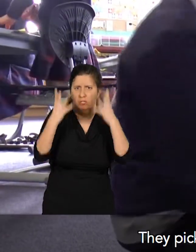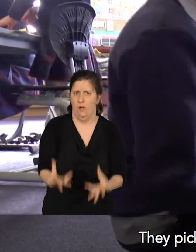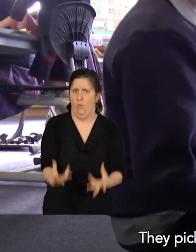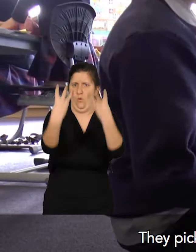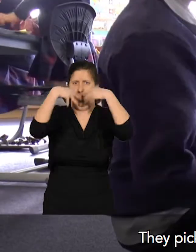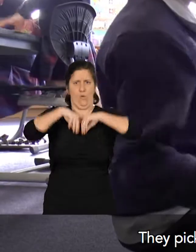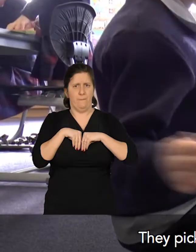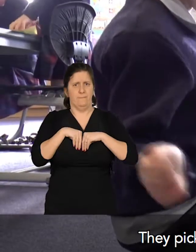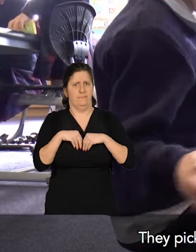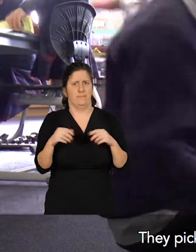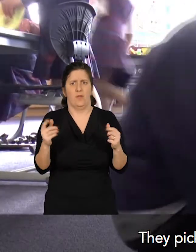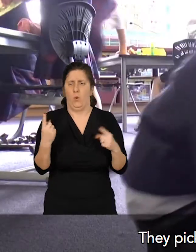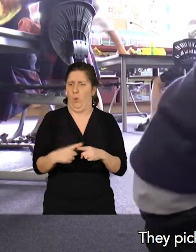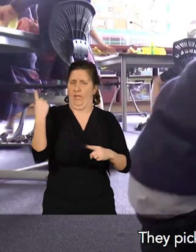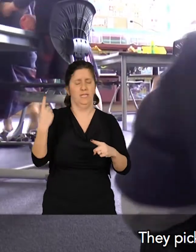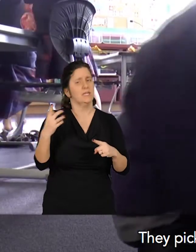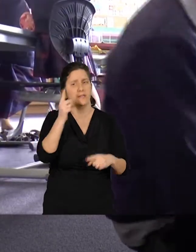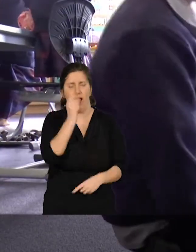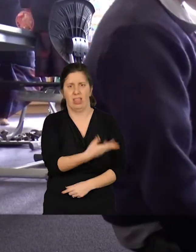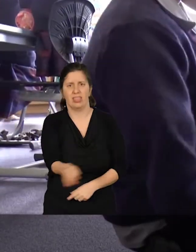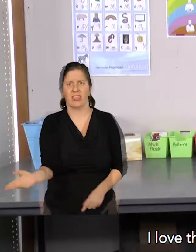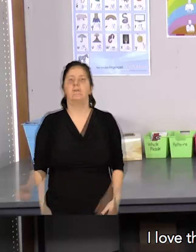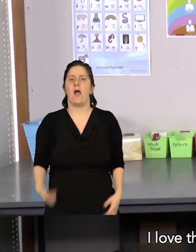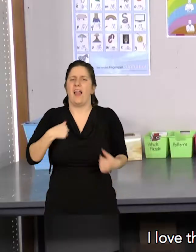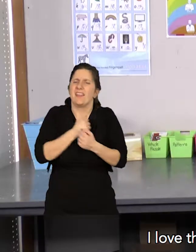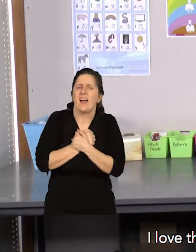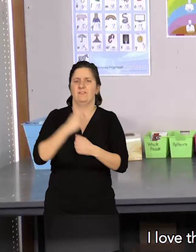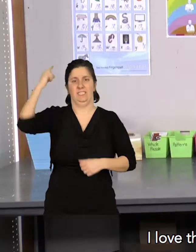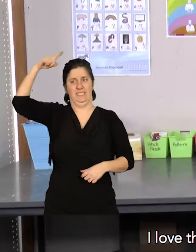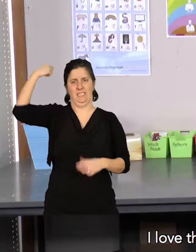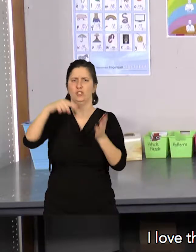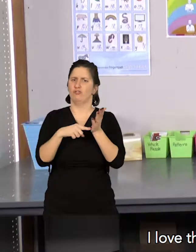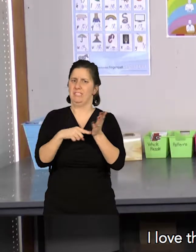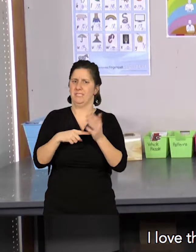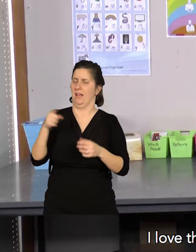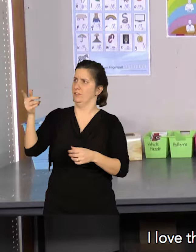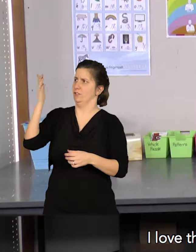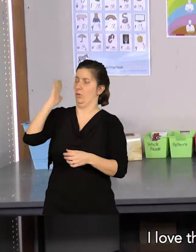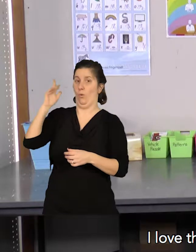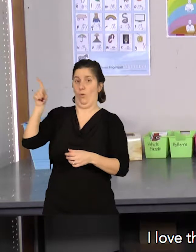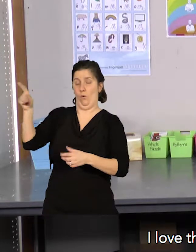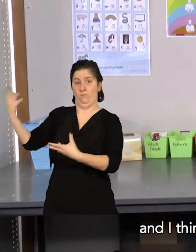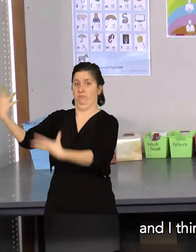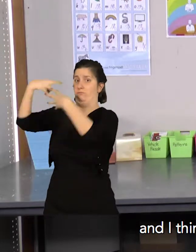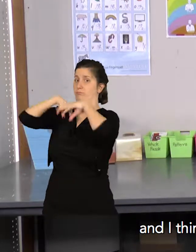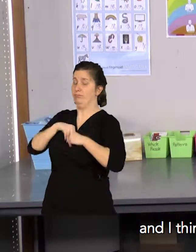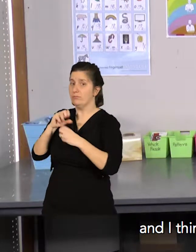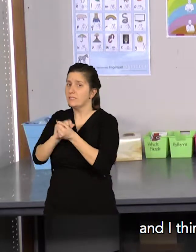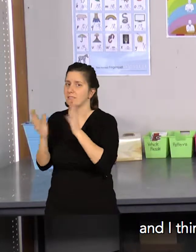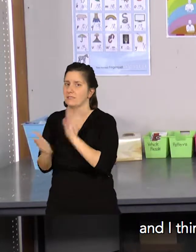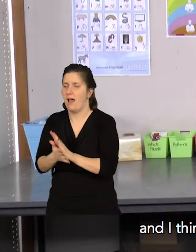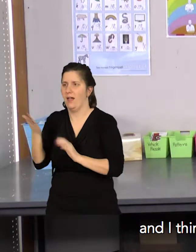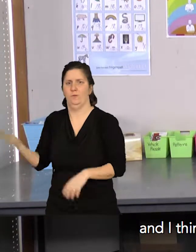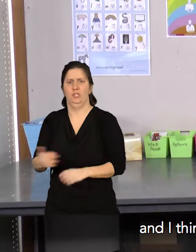up and develop it very, very quickly. I love that St Teresa's has embraced it, and I think